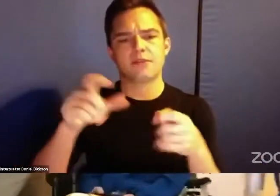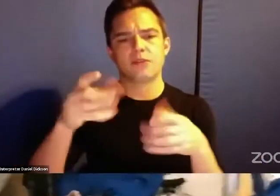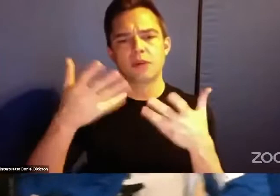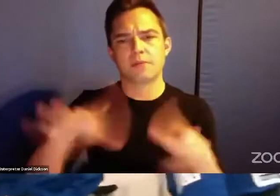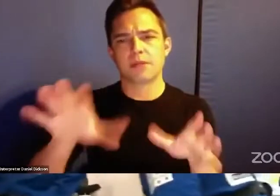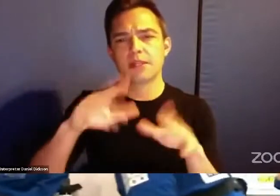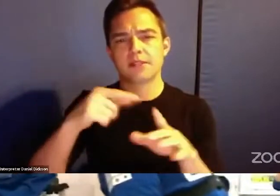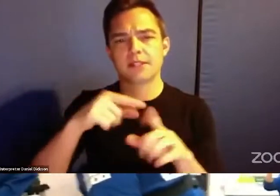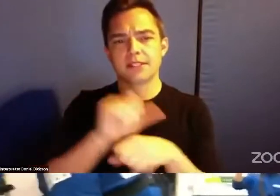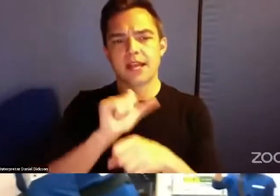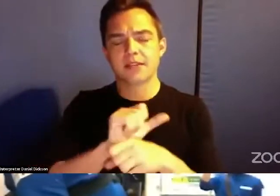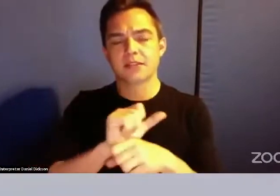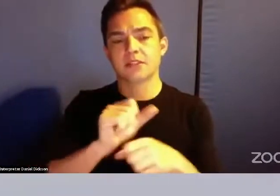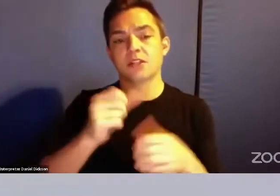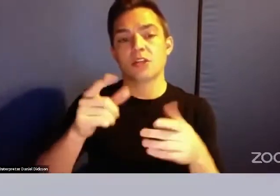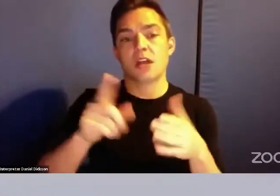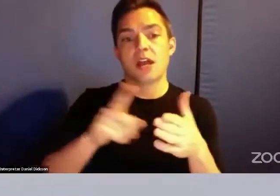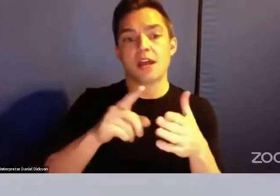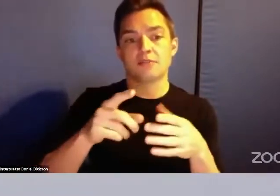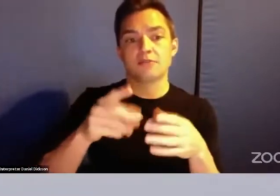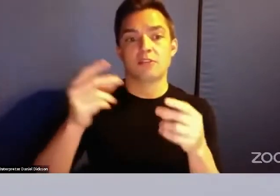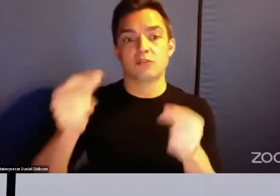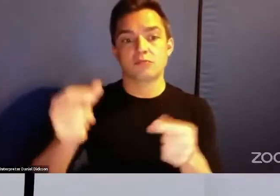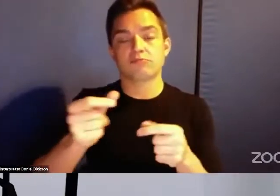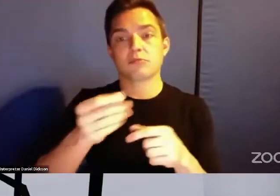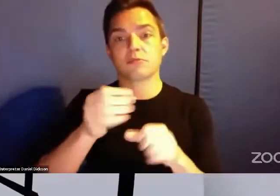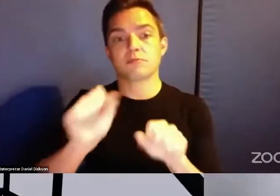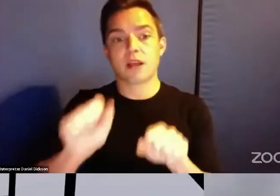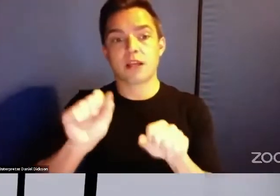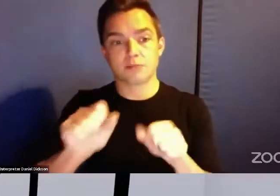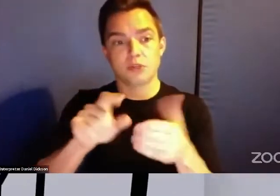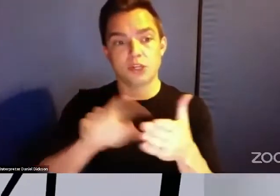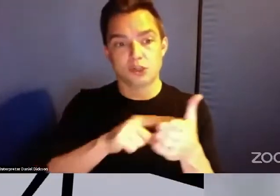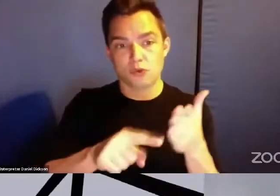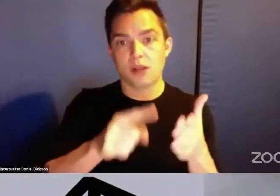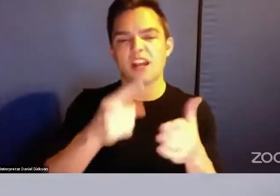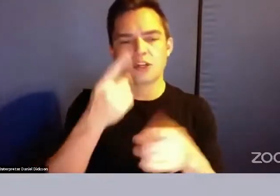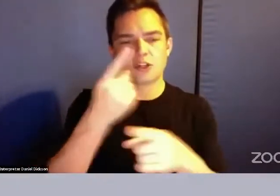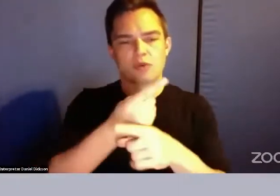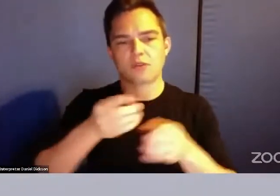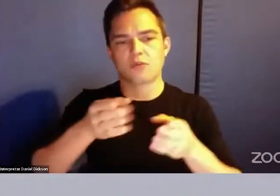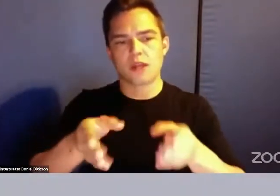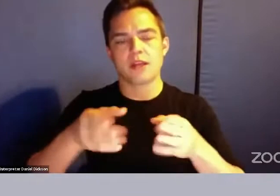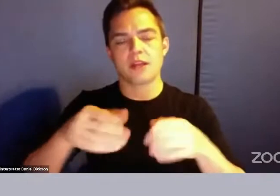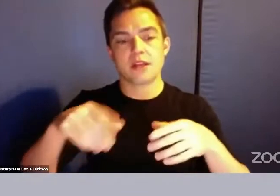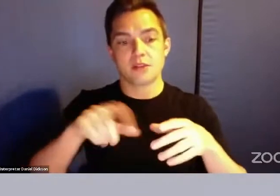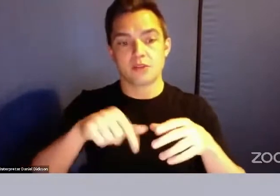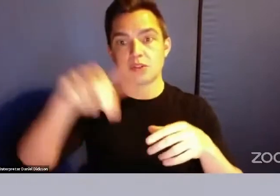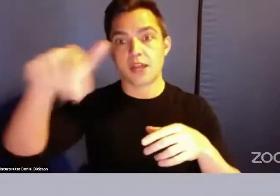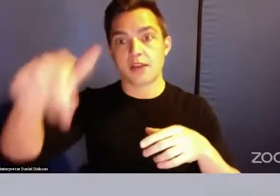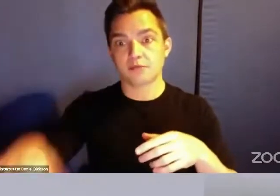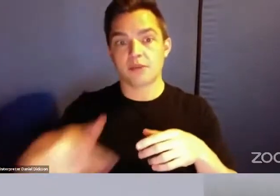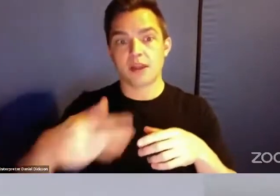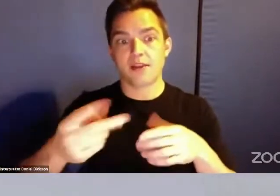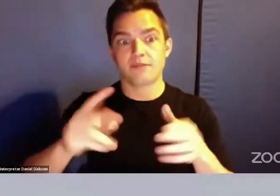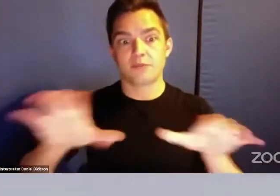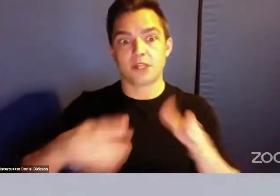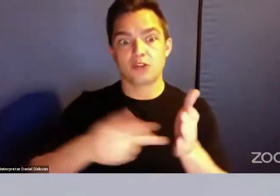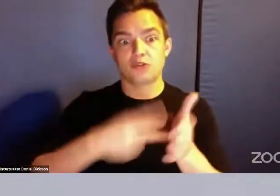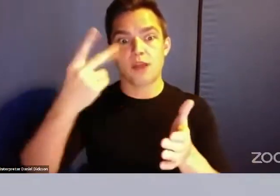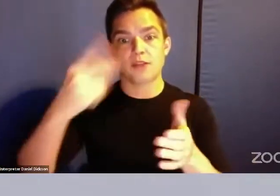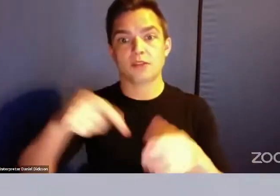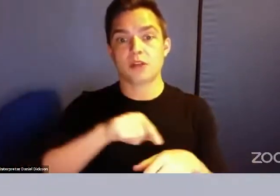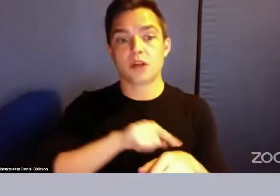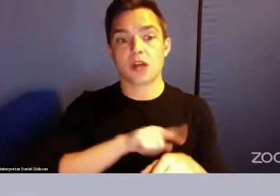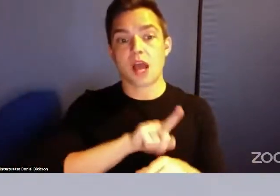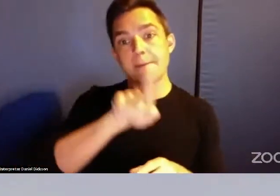quickly as possible. These steps have to be mastered in a wheelchair twice, once climbing them on one side and going down the other, and then